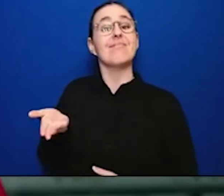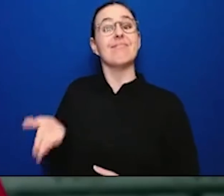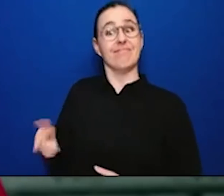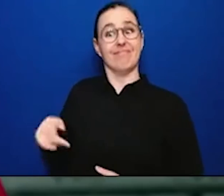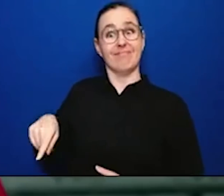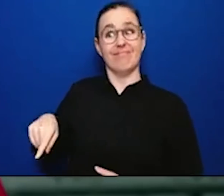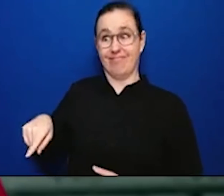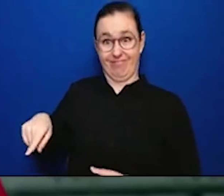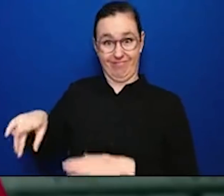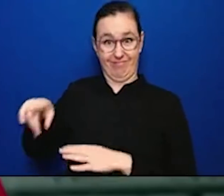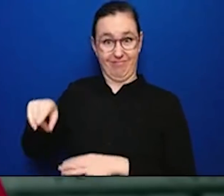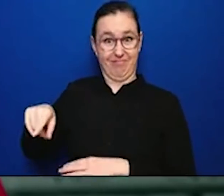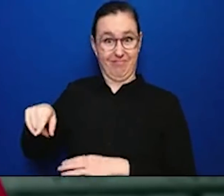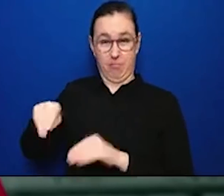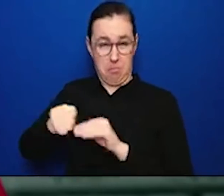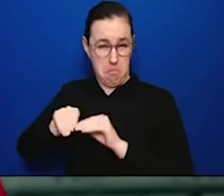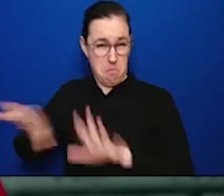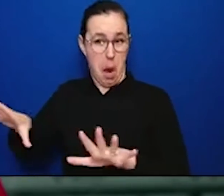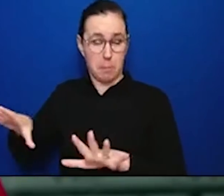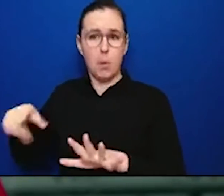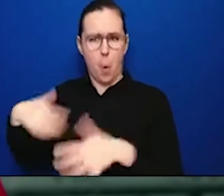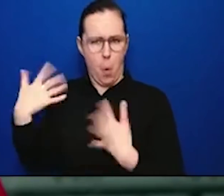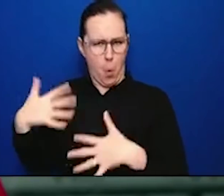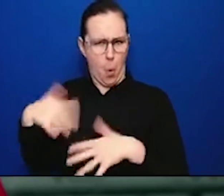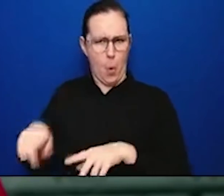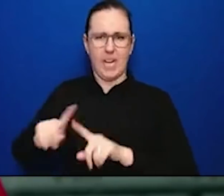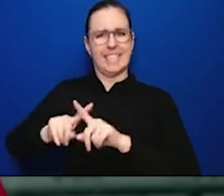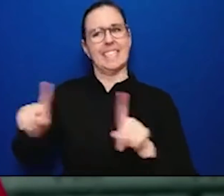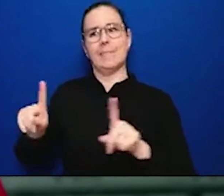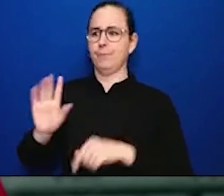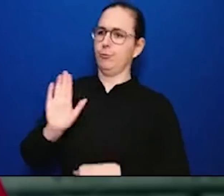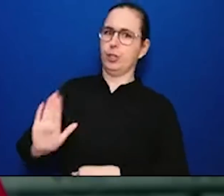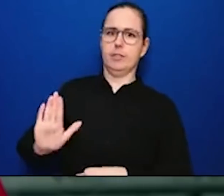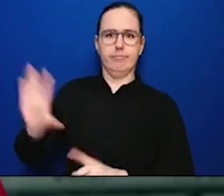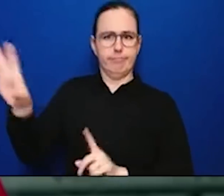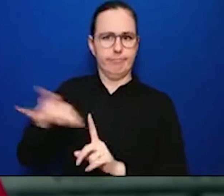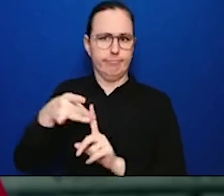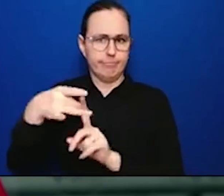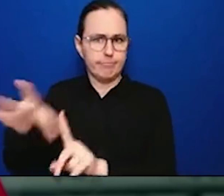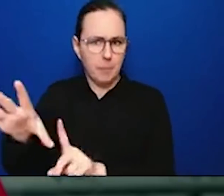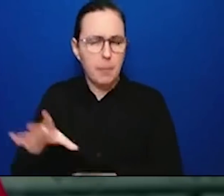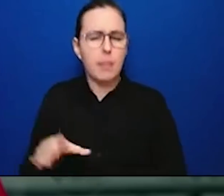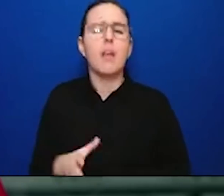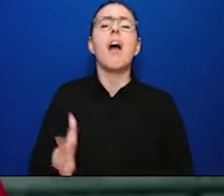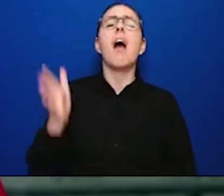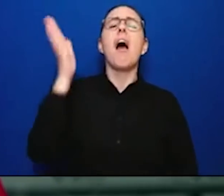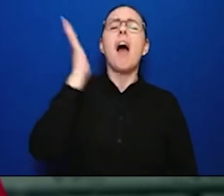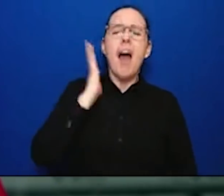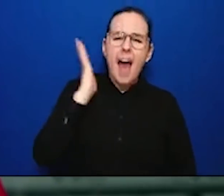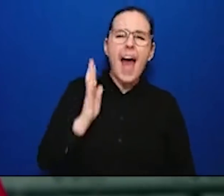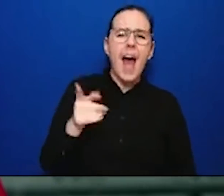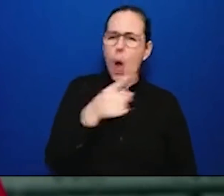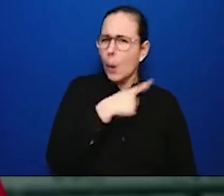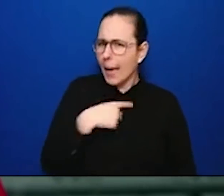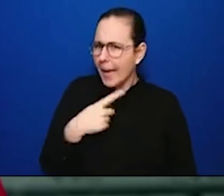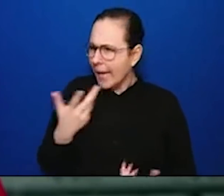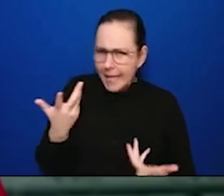ago are starting to come together. It also means that we need to respond slightly differently to this